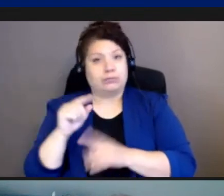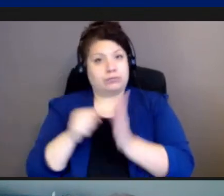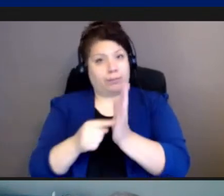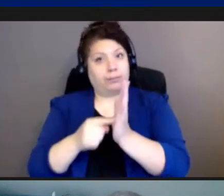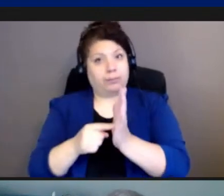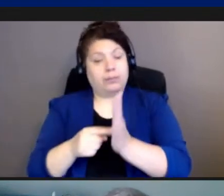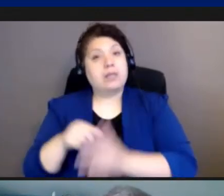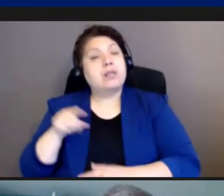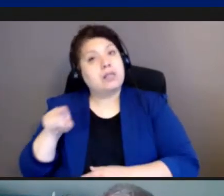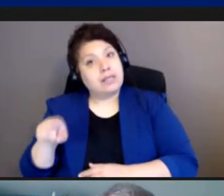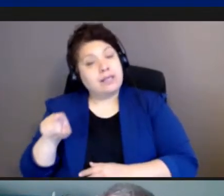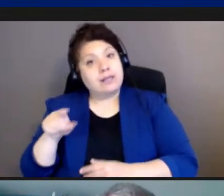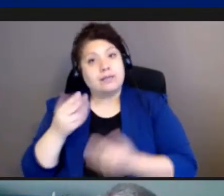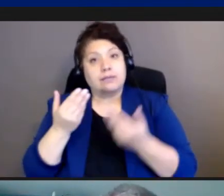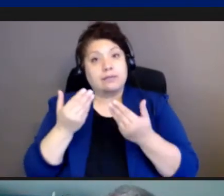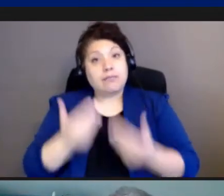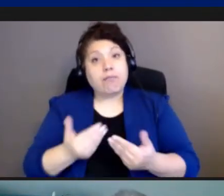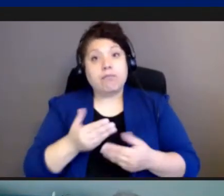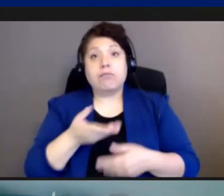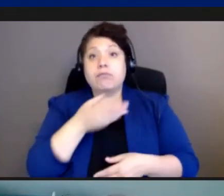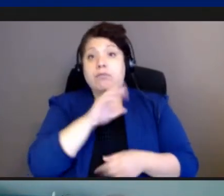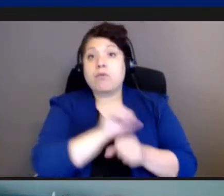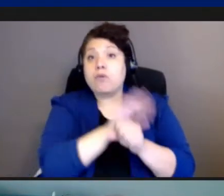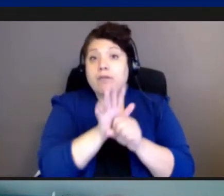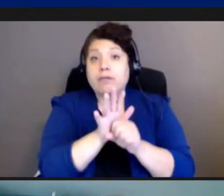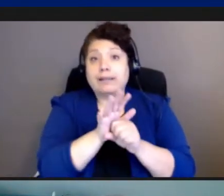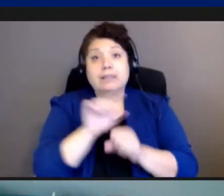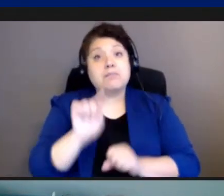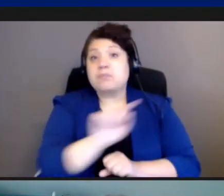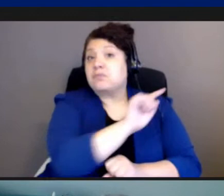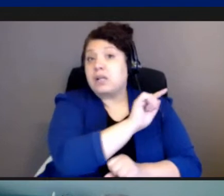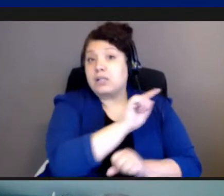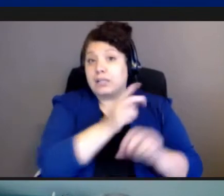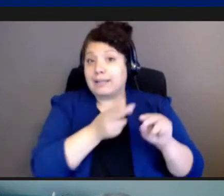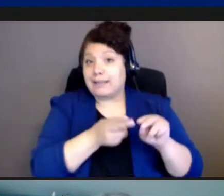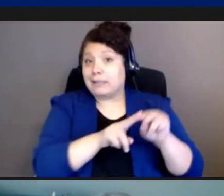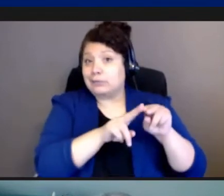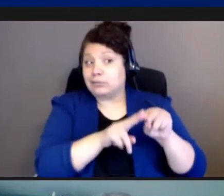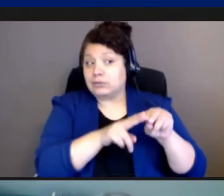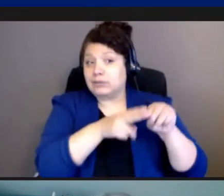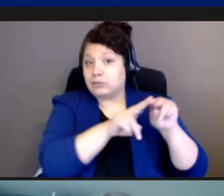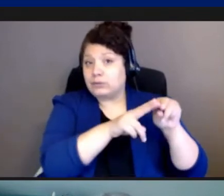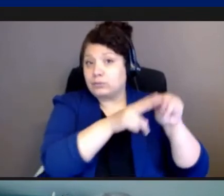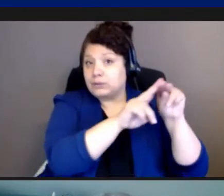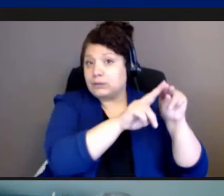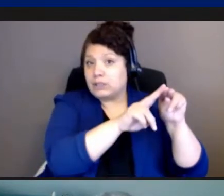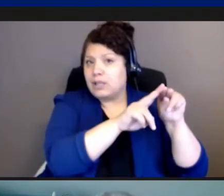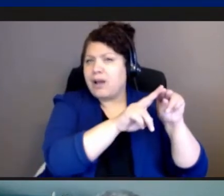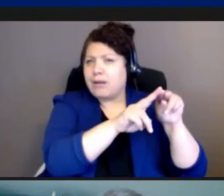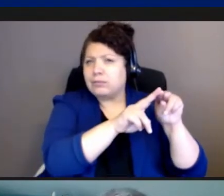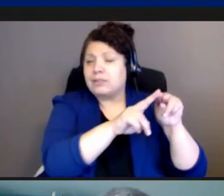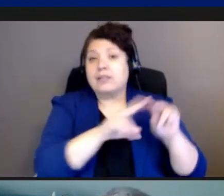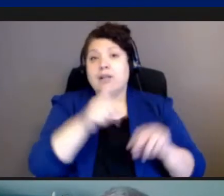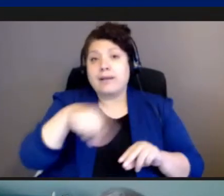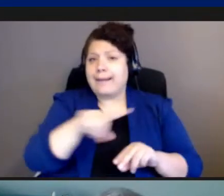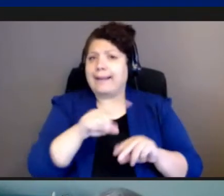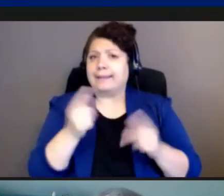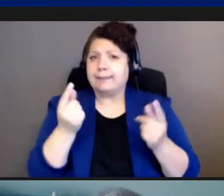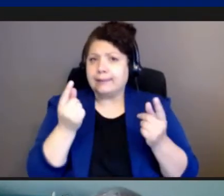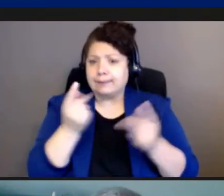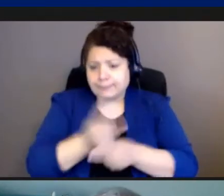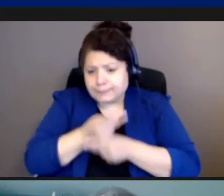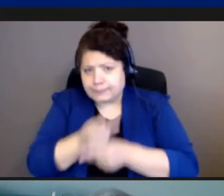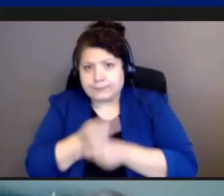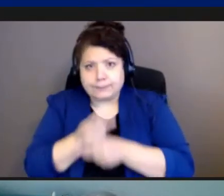the steady increase, but it wouldn't actually take a lot of change in terms of people reducing their